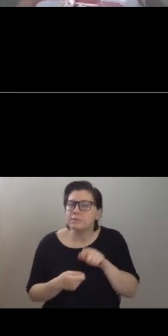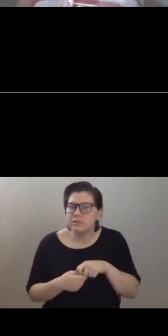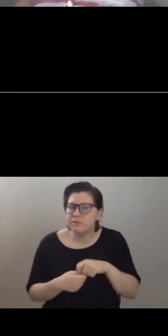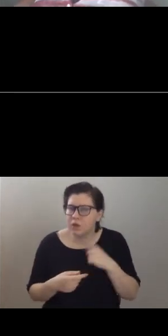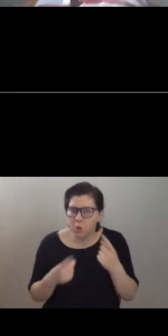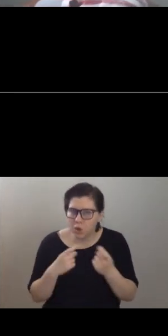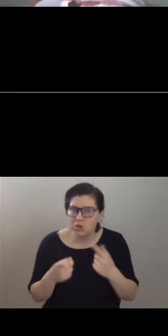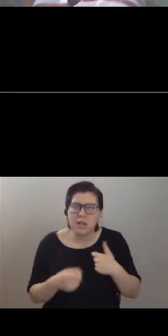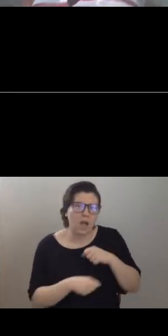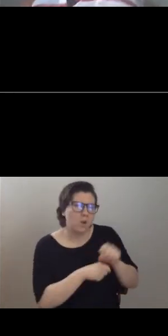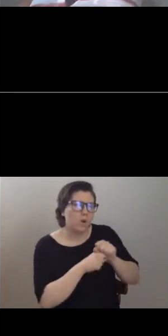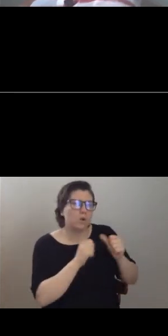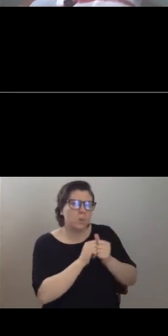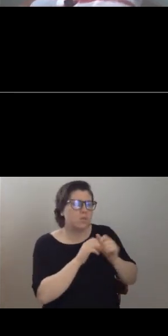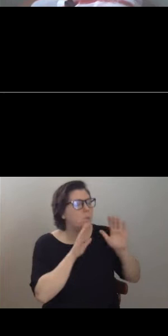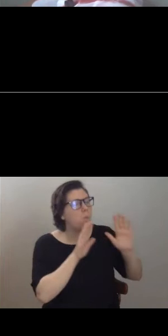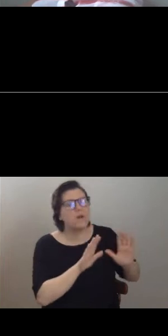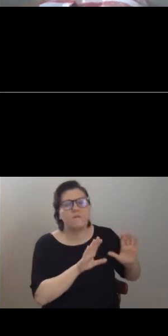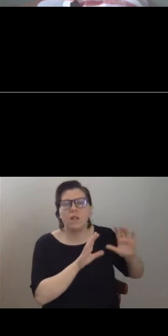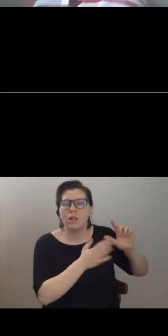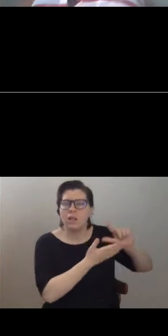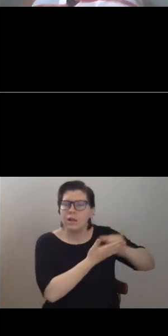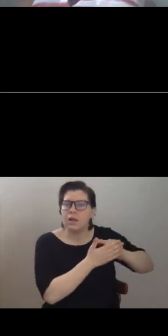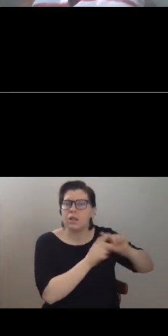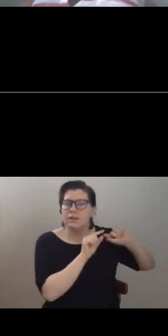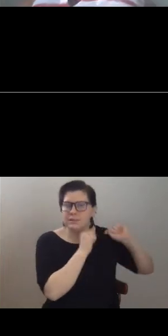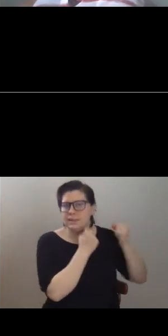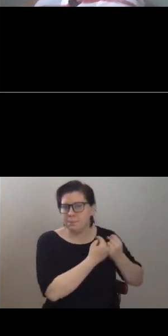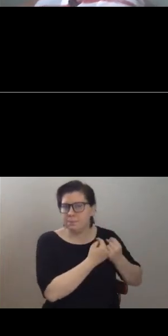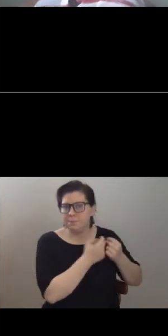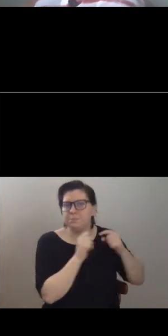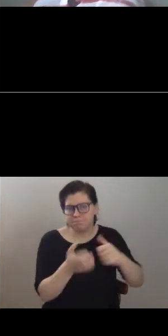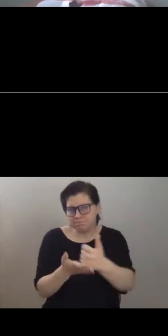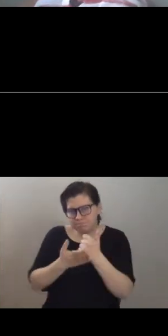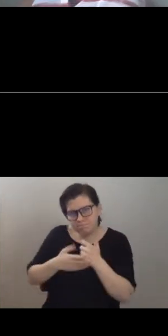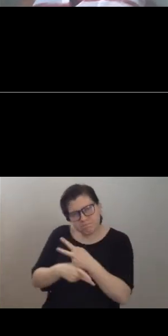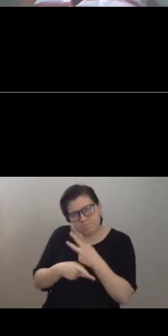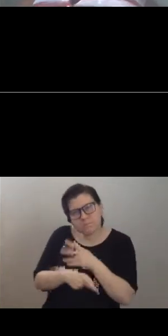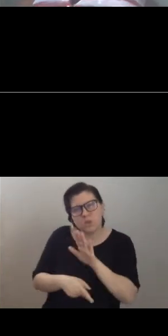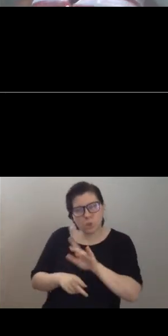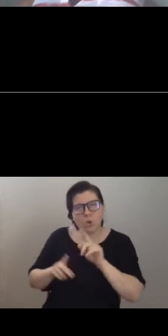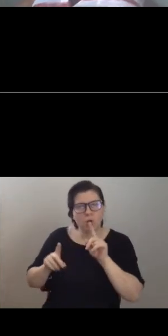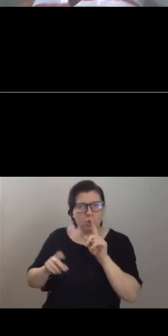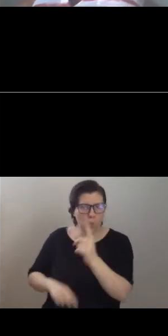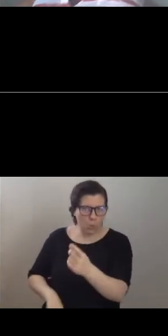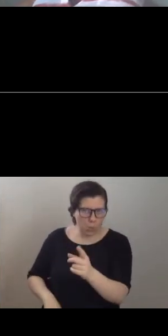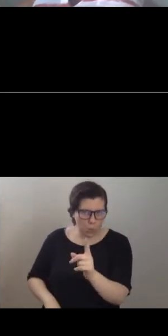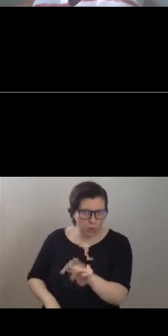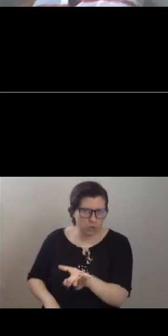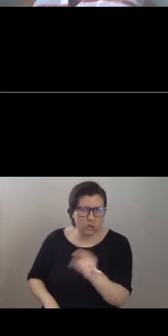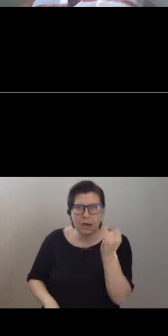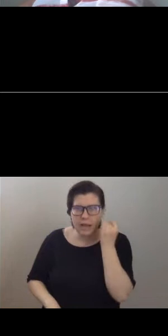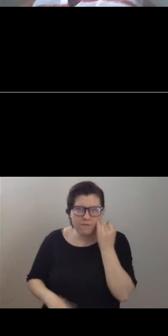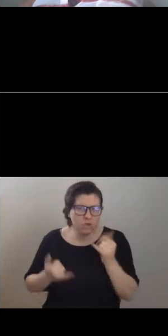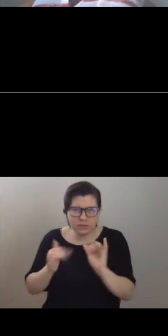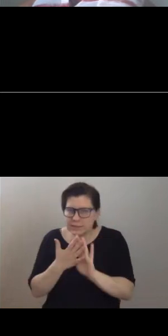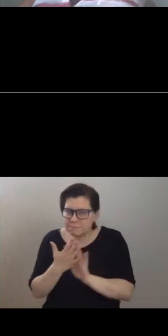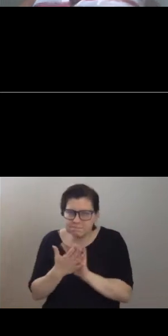work with a wonderful legal team that could help us figure it out if you still aren't clear after my answer.